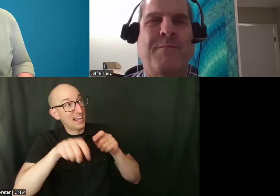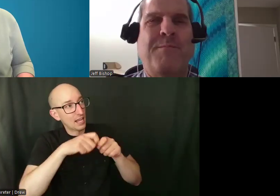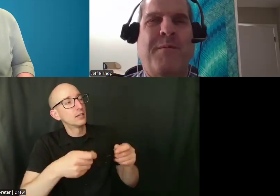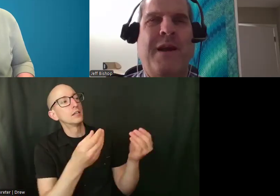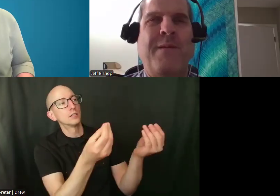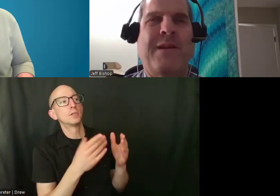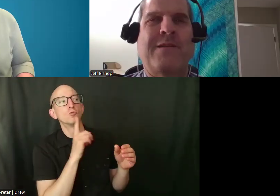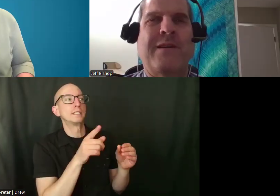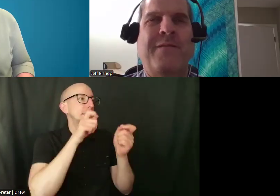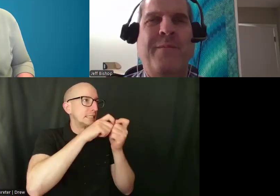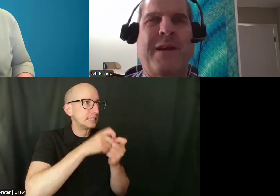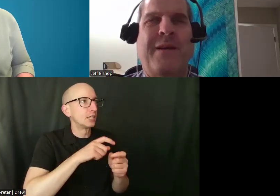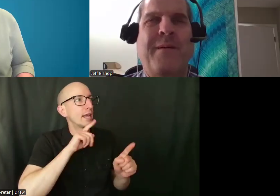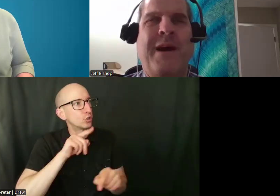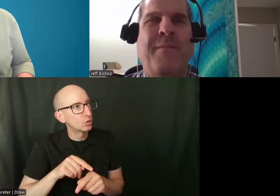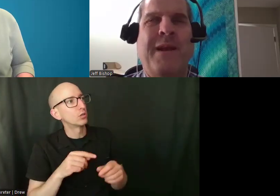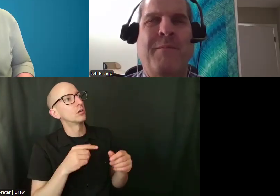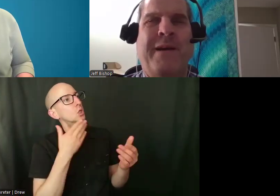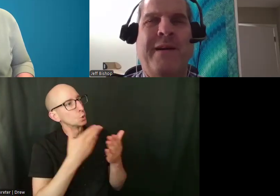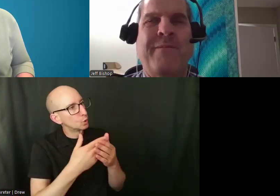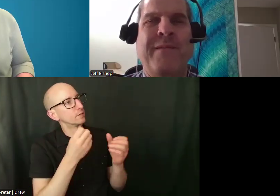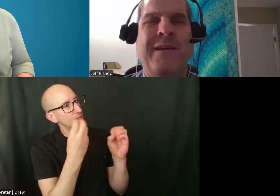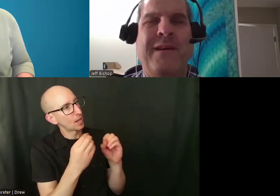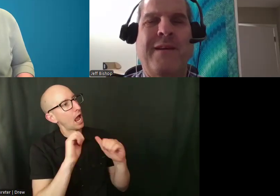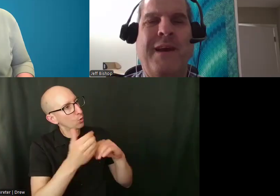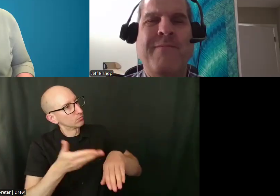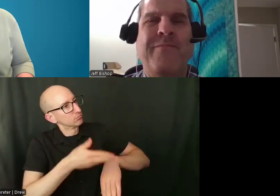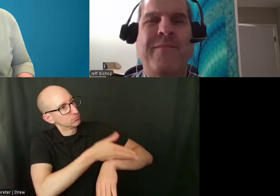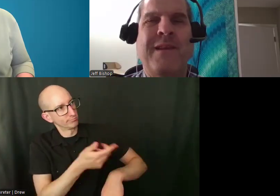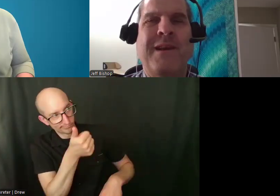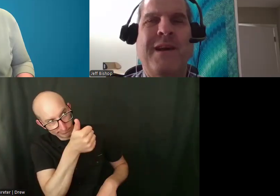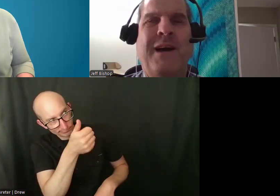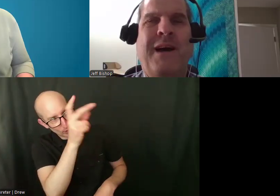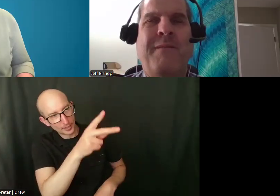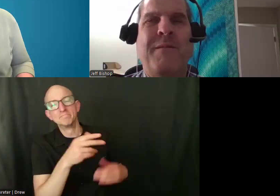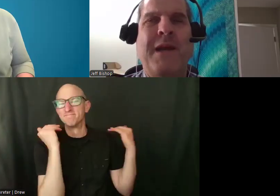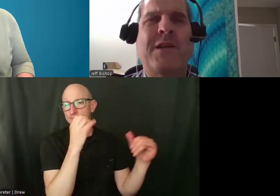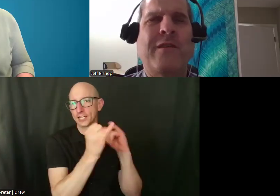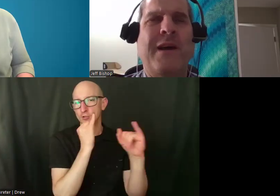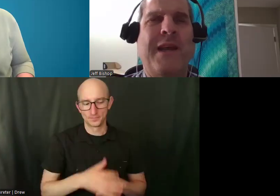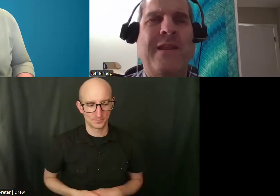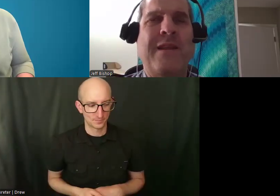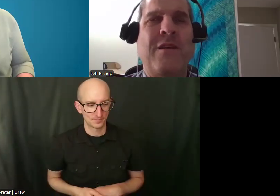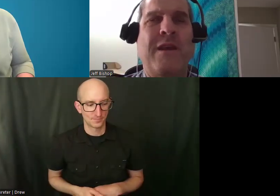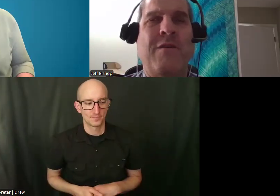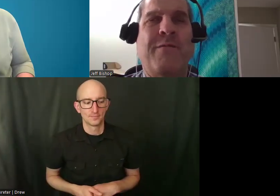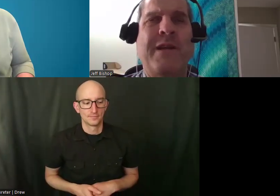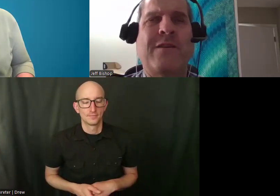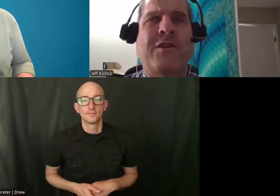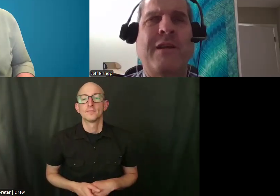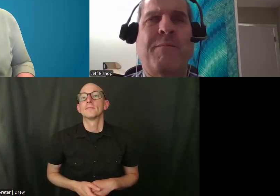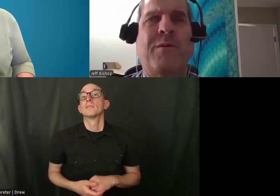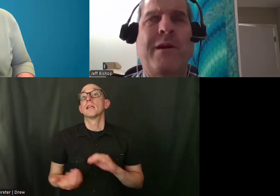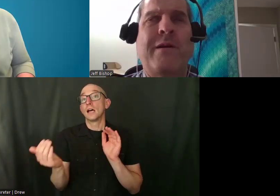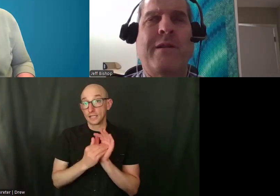answers and provide me constructive feedback on how to make them better." Okay. Make sure that, again, that you've